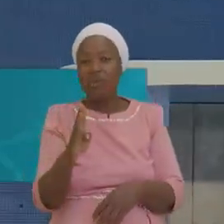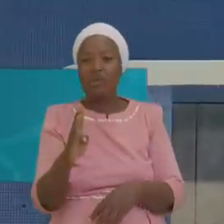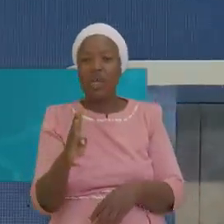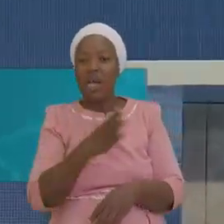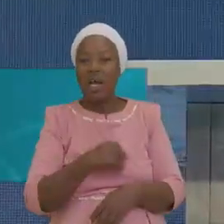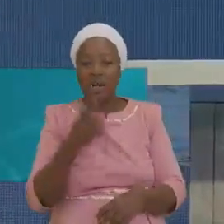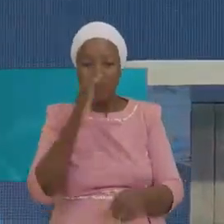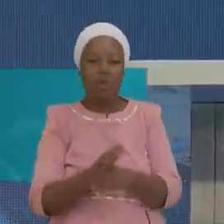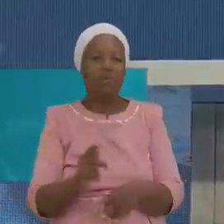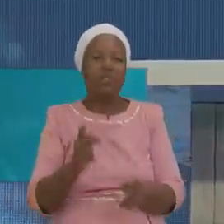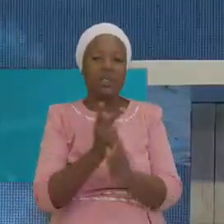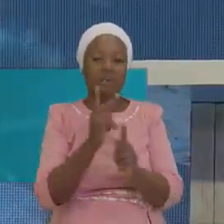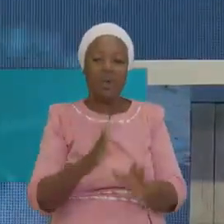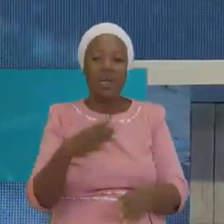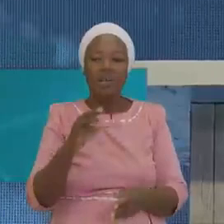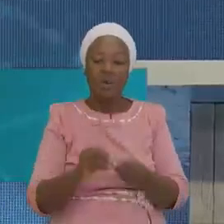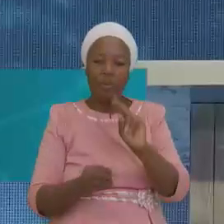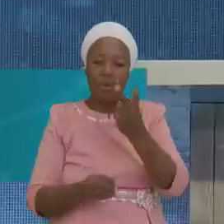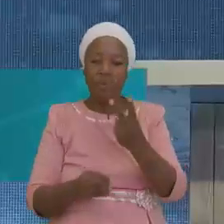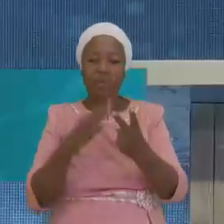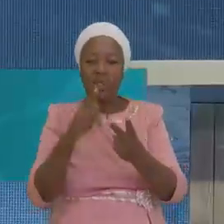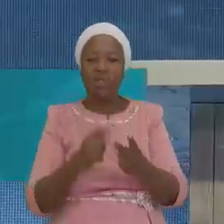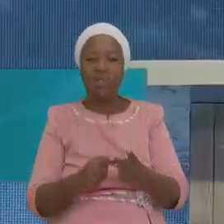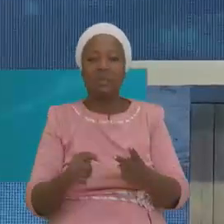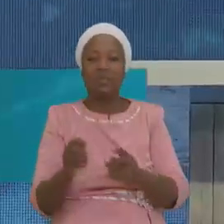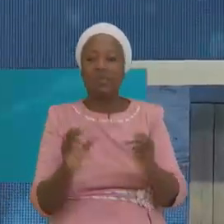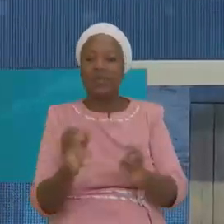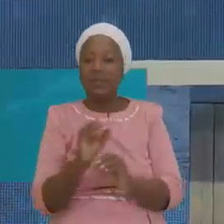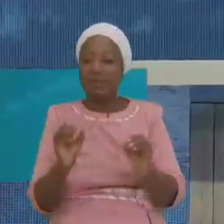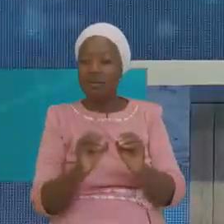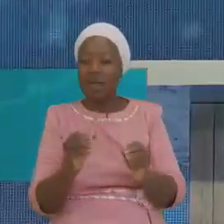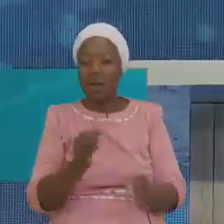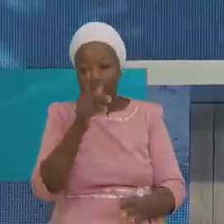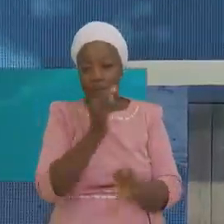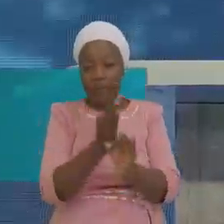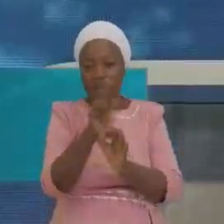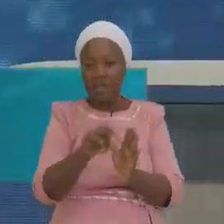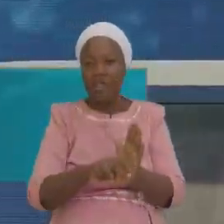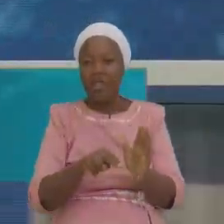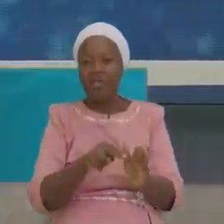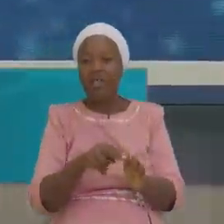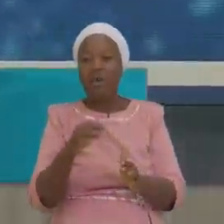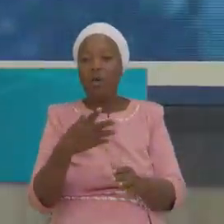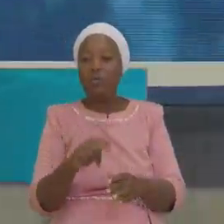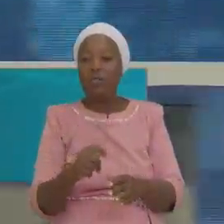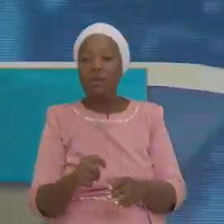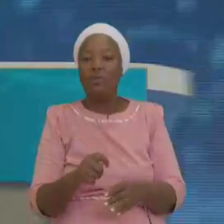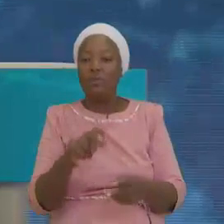Number two, the faithlessness of the problem keepers.